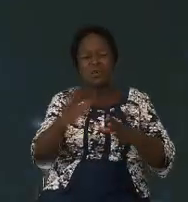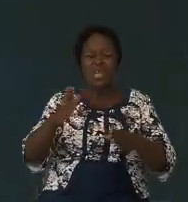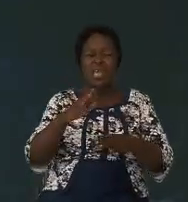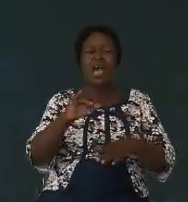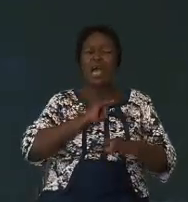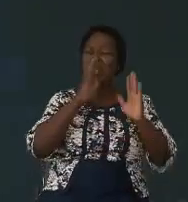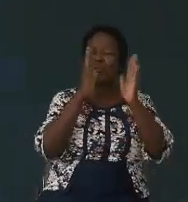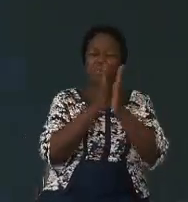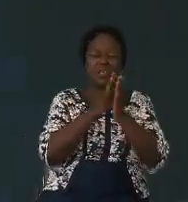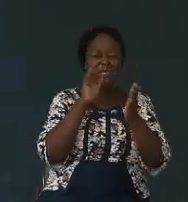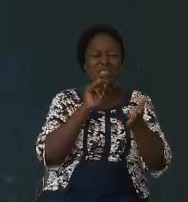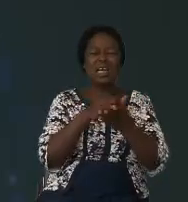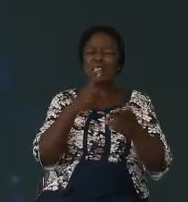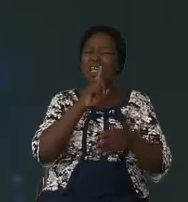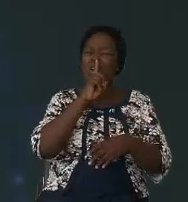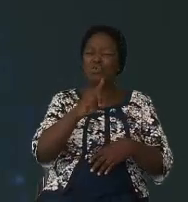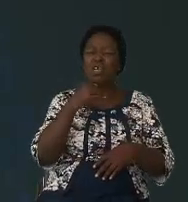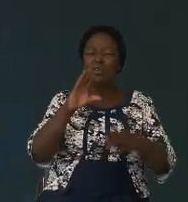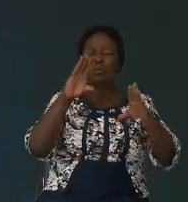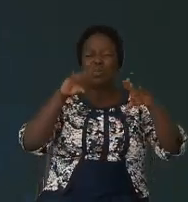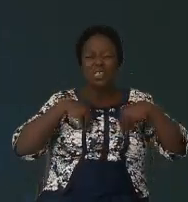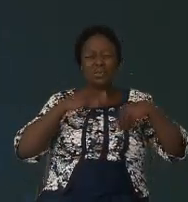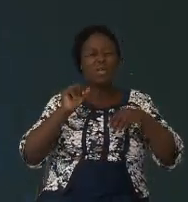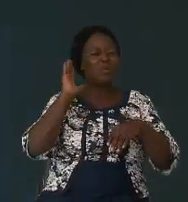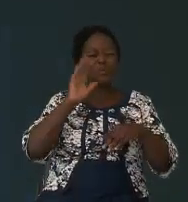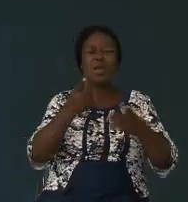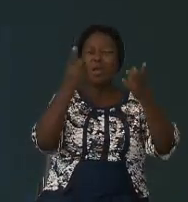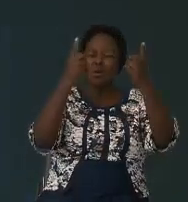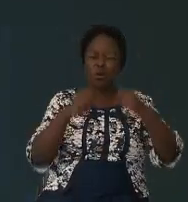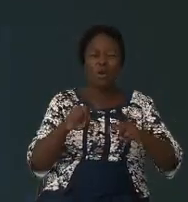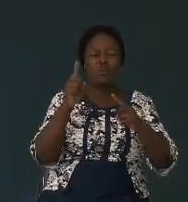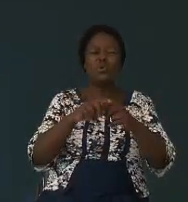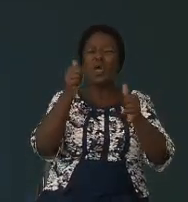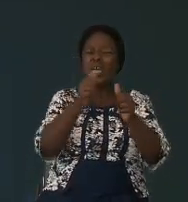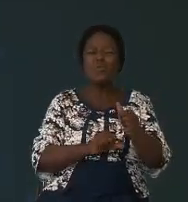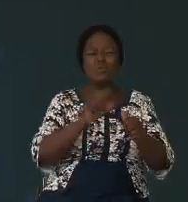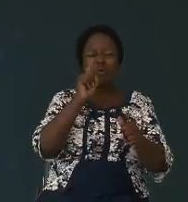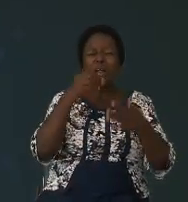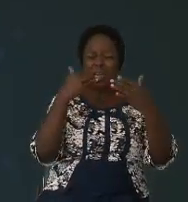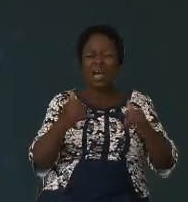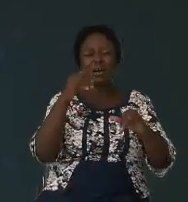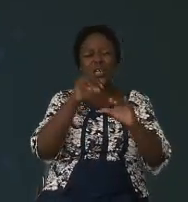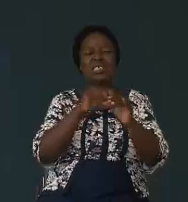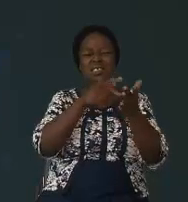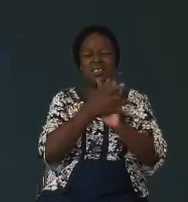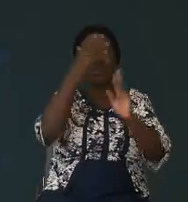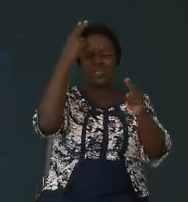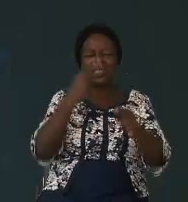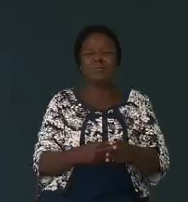you never push anyone away. I pray the assurance of acceptance will